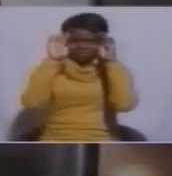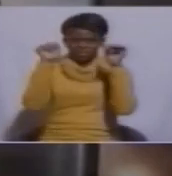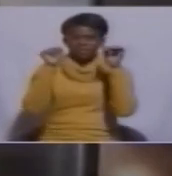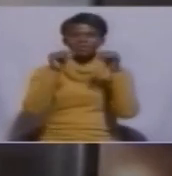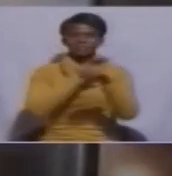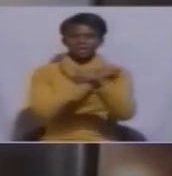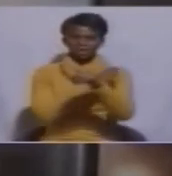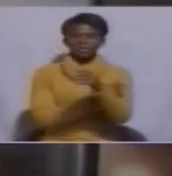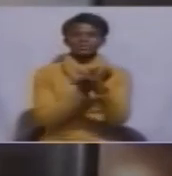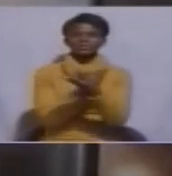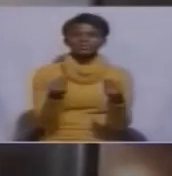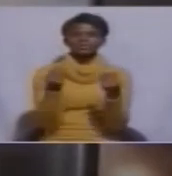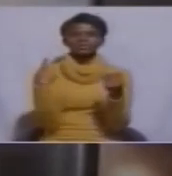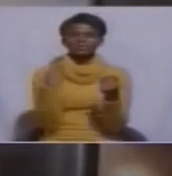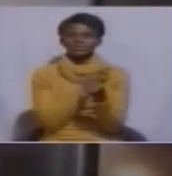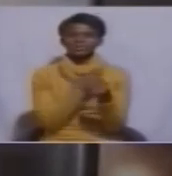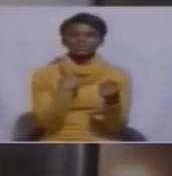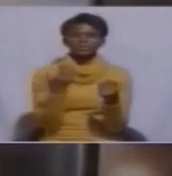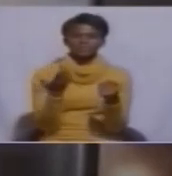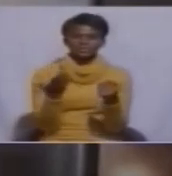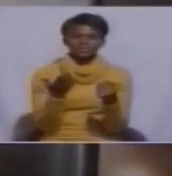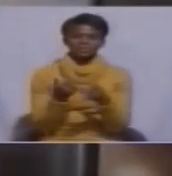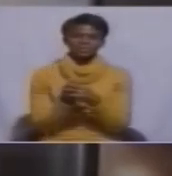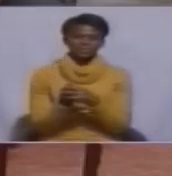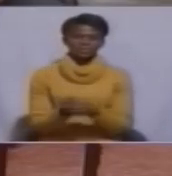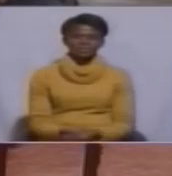have powers to dissolve parliament anymore.